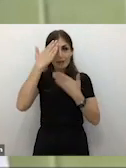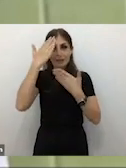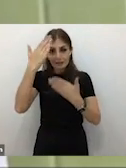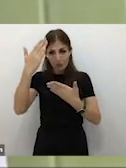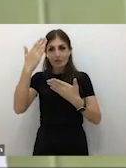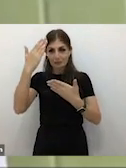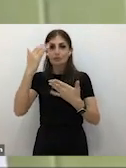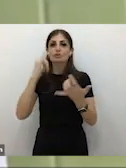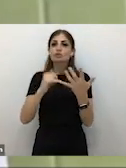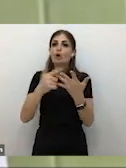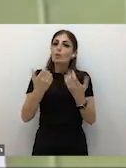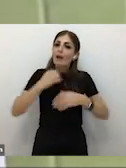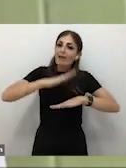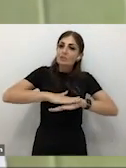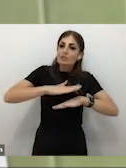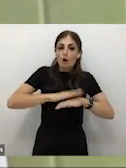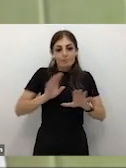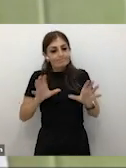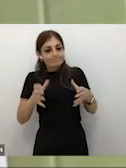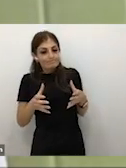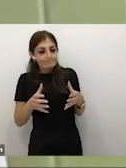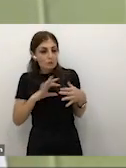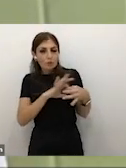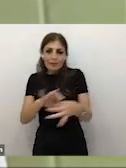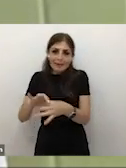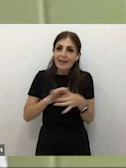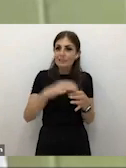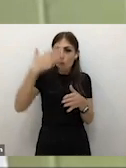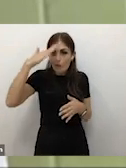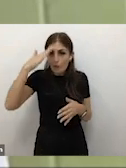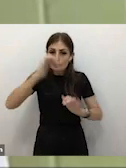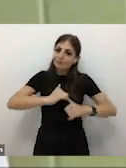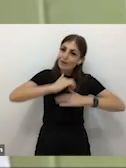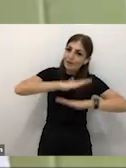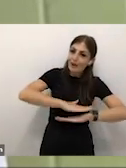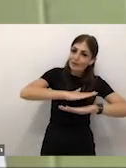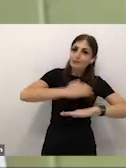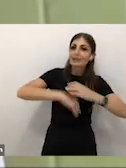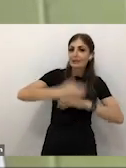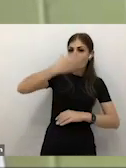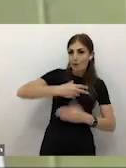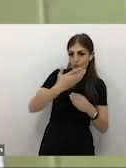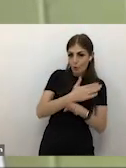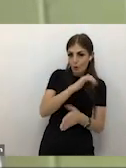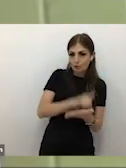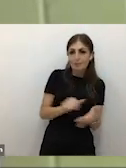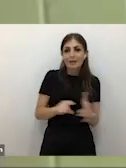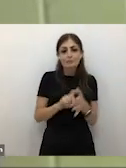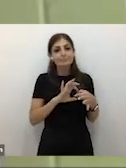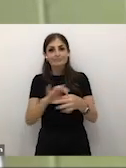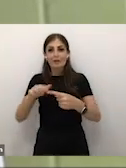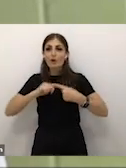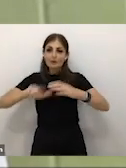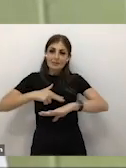And so we spend time in the program connecting with elders on country during our in-person workshops, as well as connecting with First